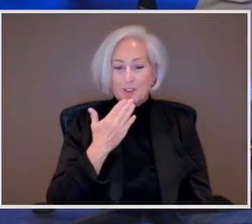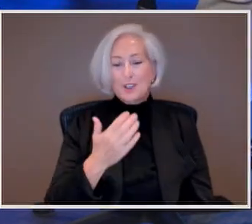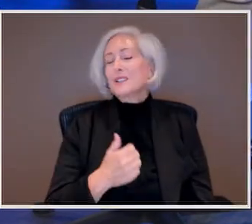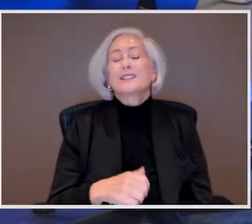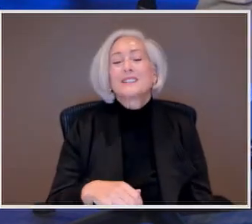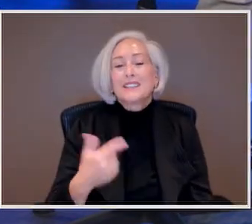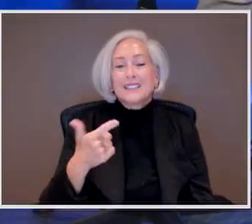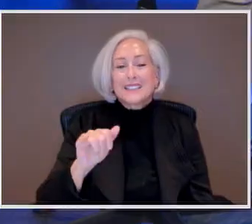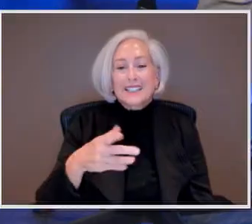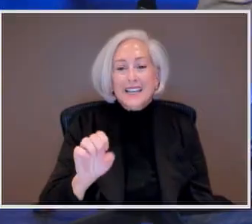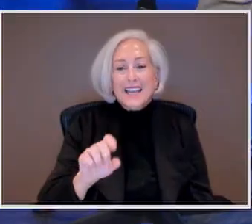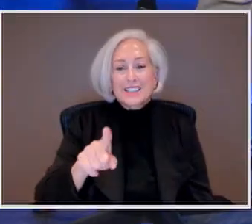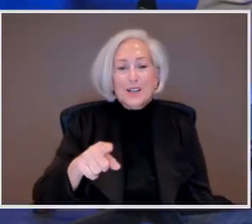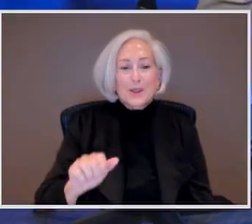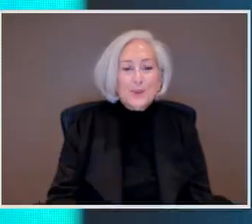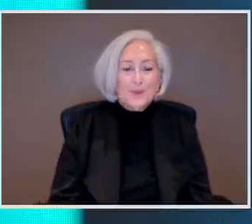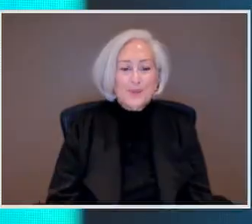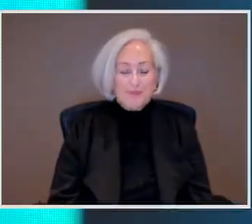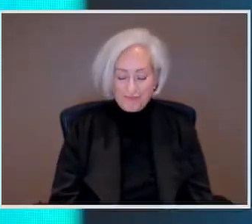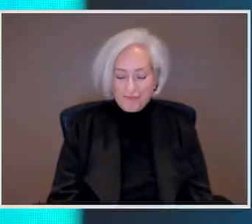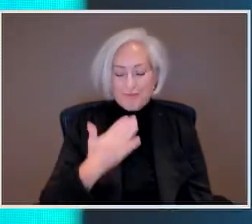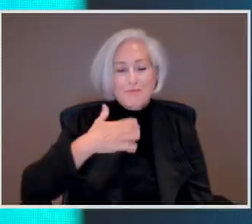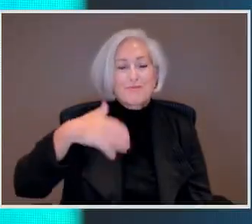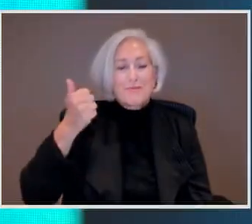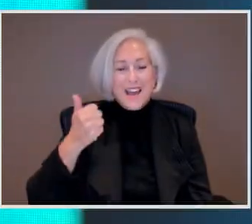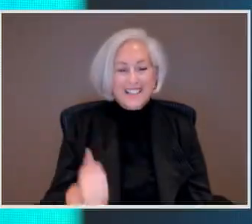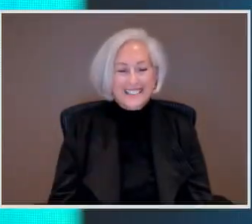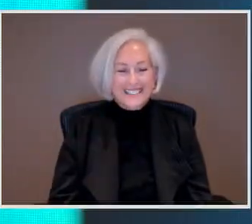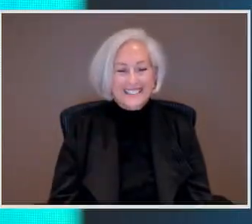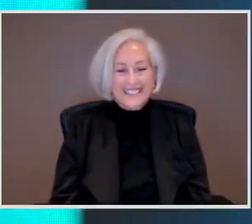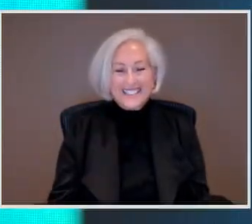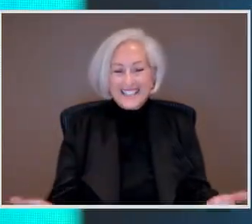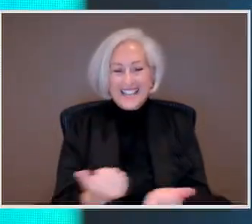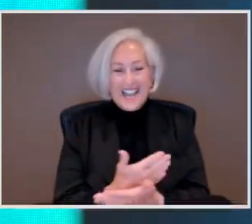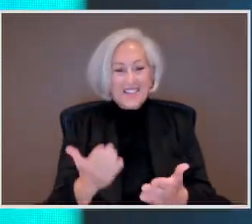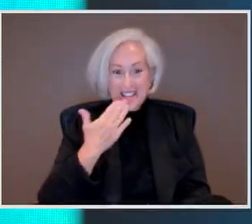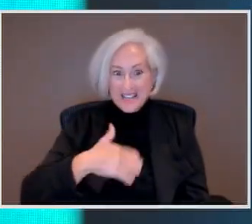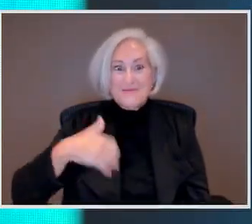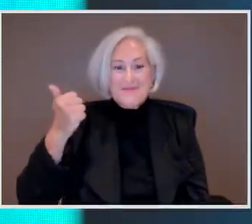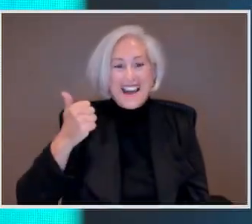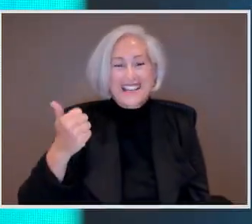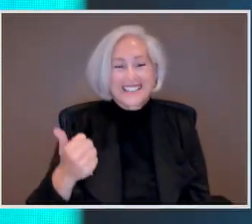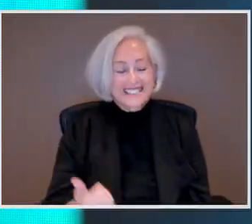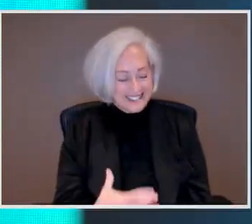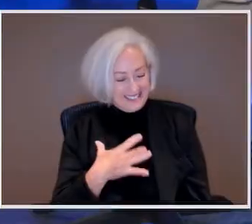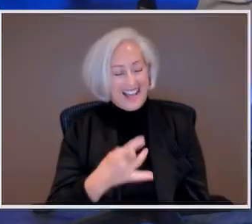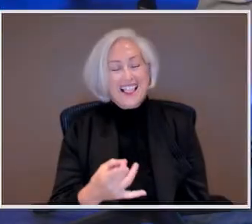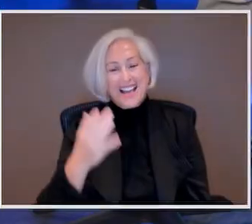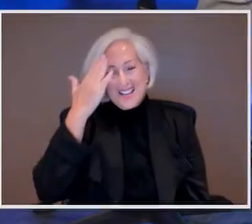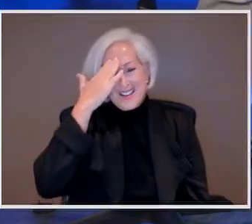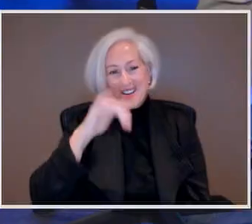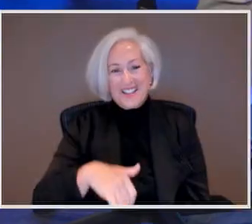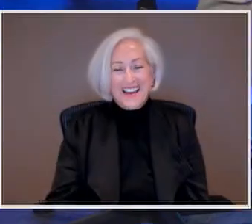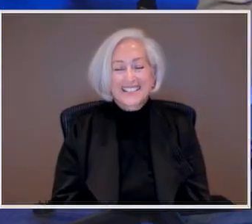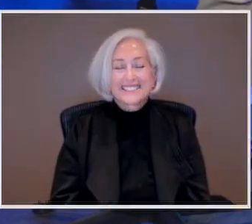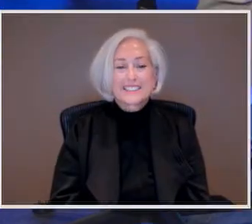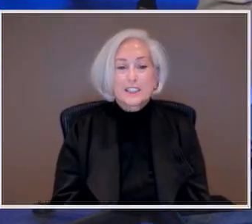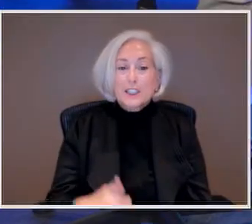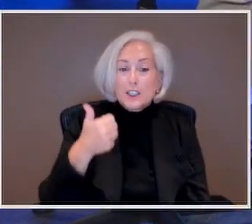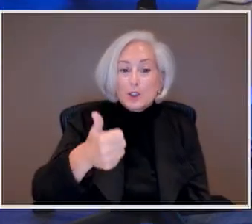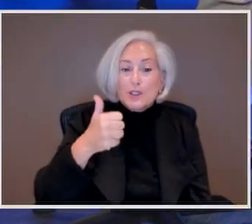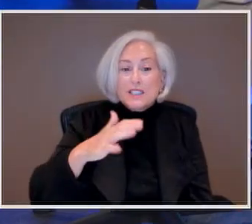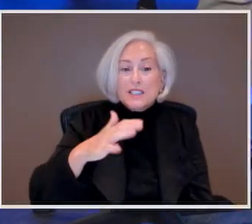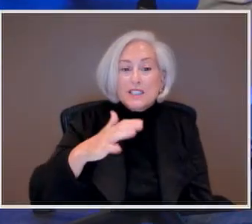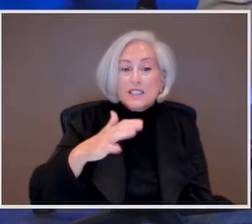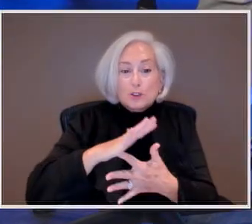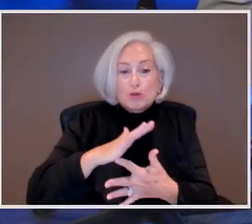especially you. How are you doing today? A lot better. Good. Everything's a lot better. I like to hear that. You're a junior now. How's being